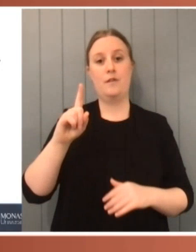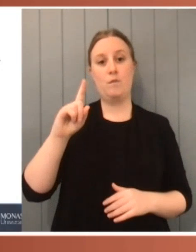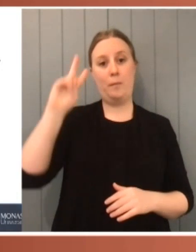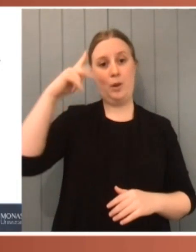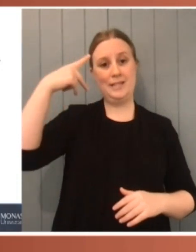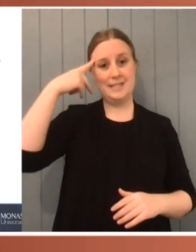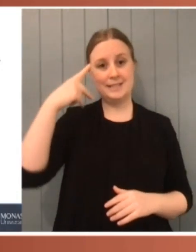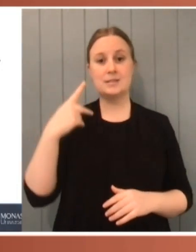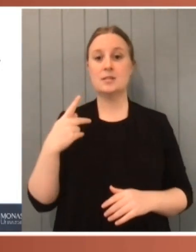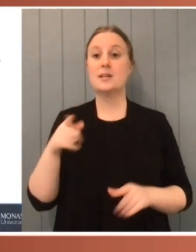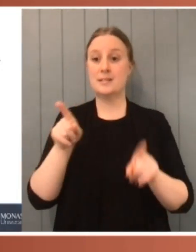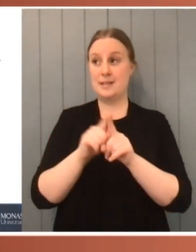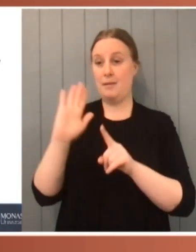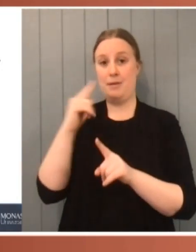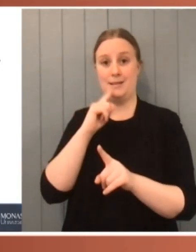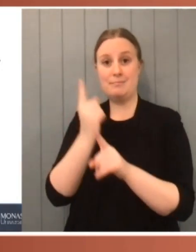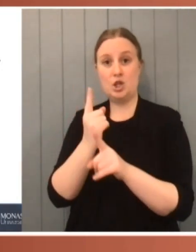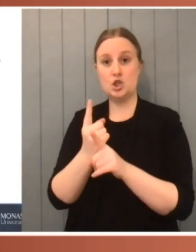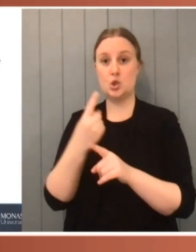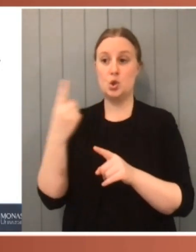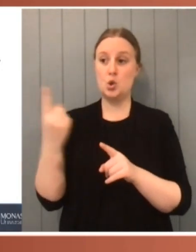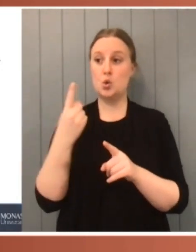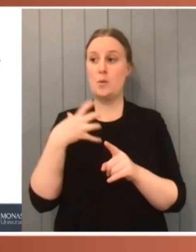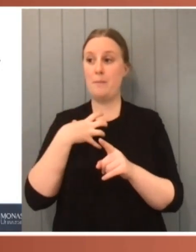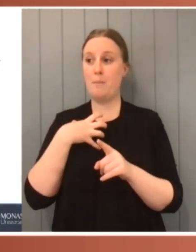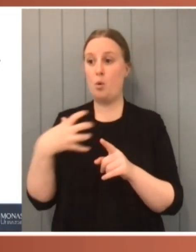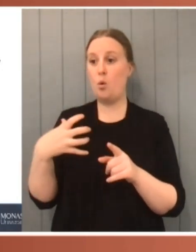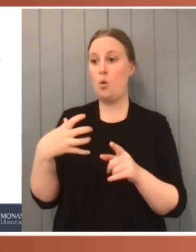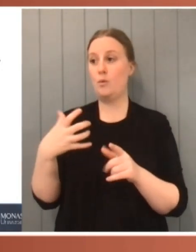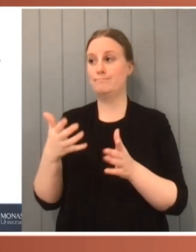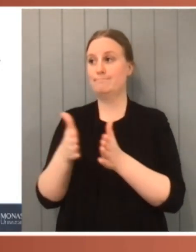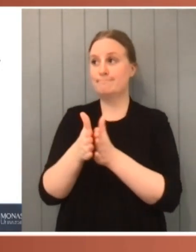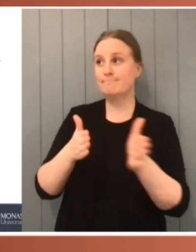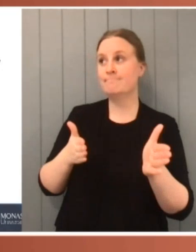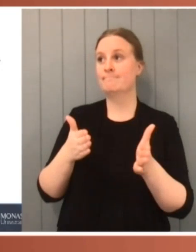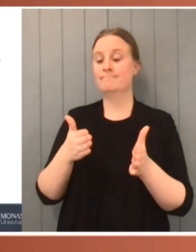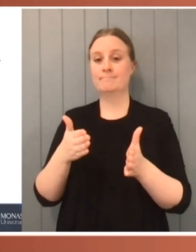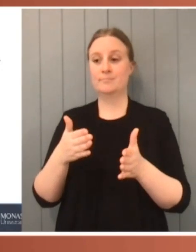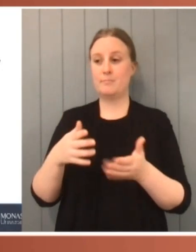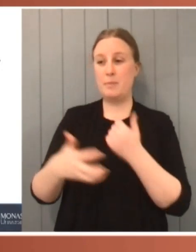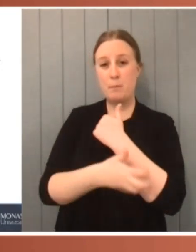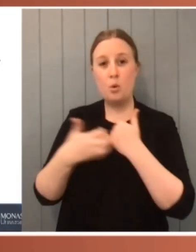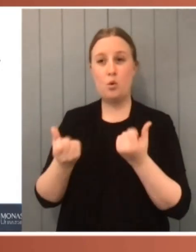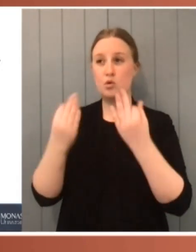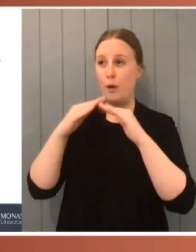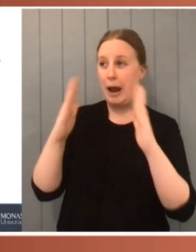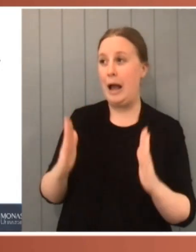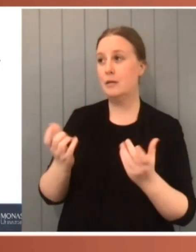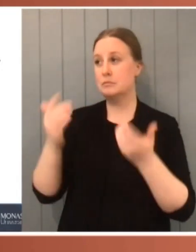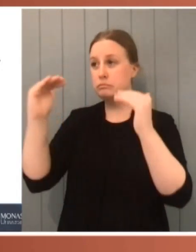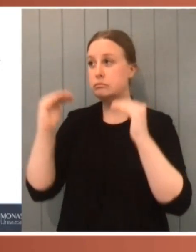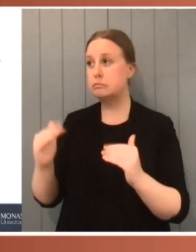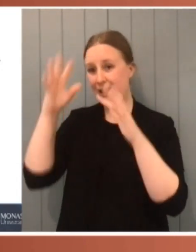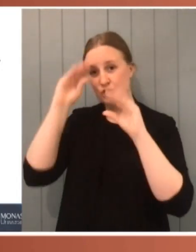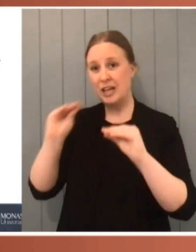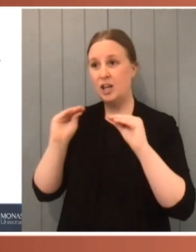groups who do not tend to vote under voluntary voting system. So compulsory voting is considered important and valuable by many precisely because